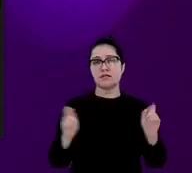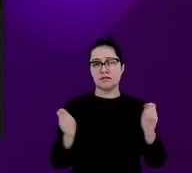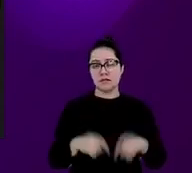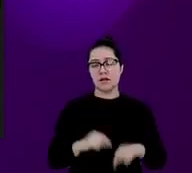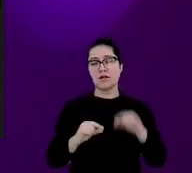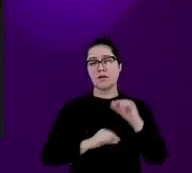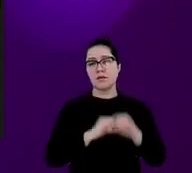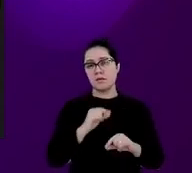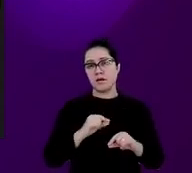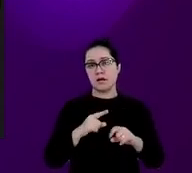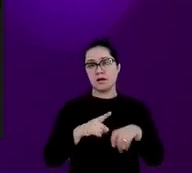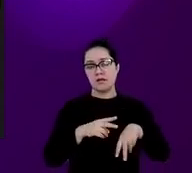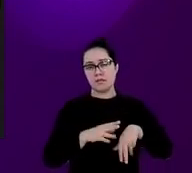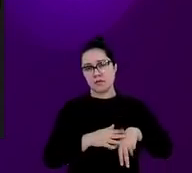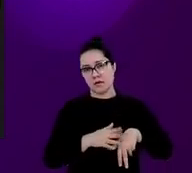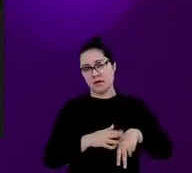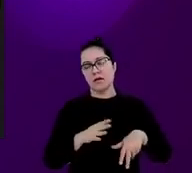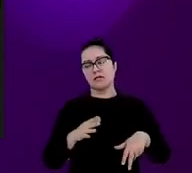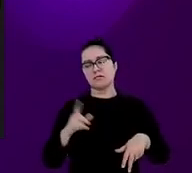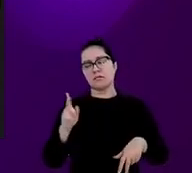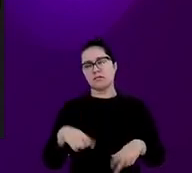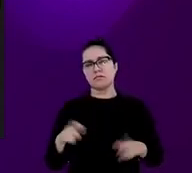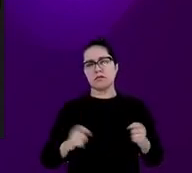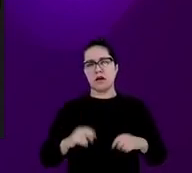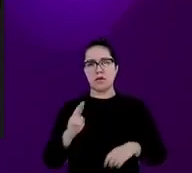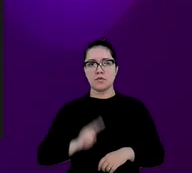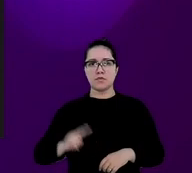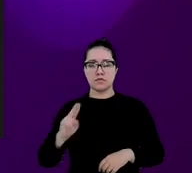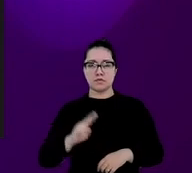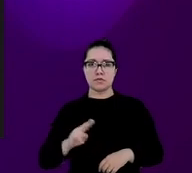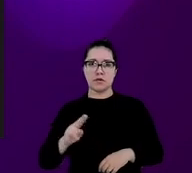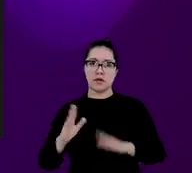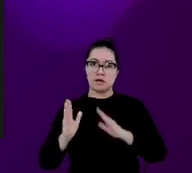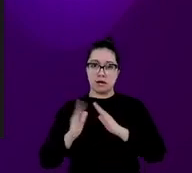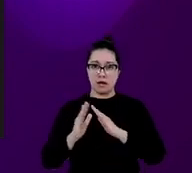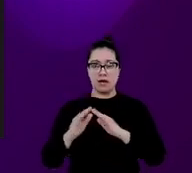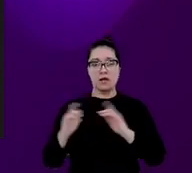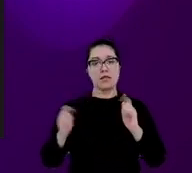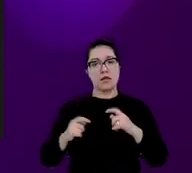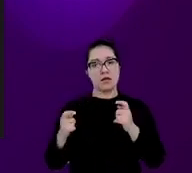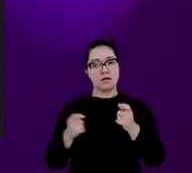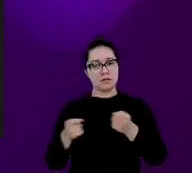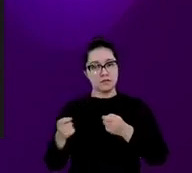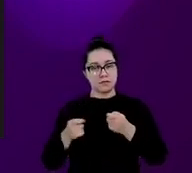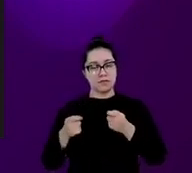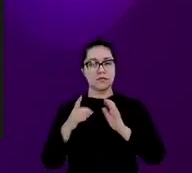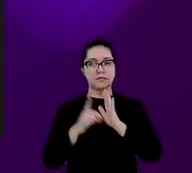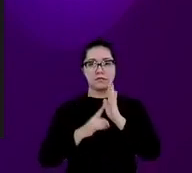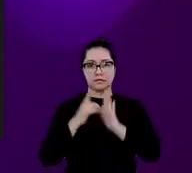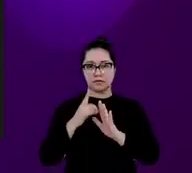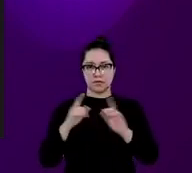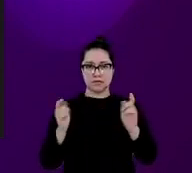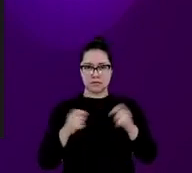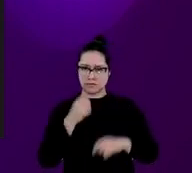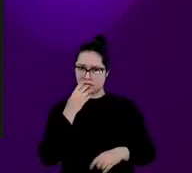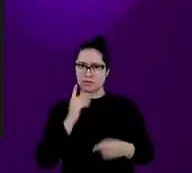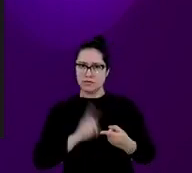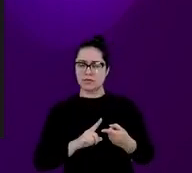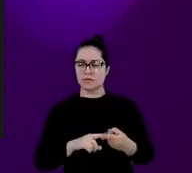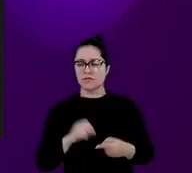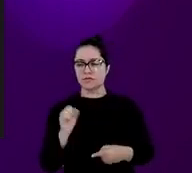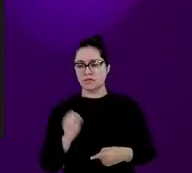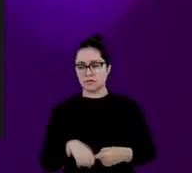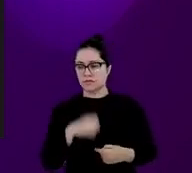digital sort of controls that you've got. Is that right? Actually, right now, we, as a business